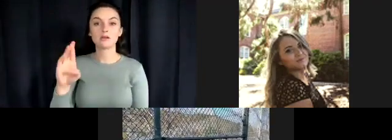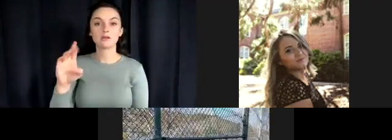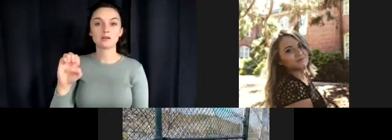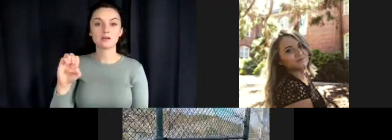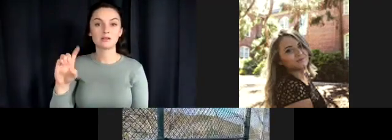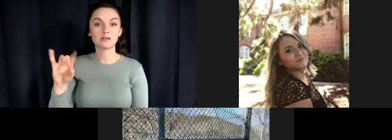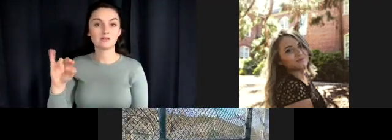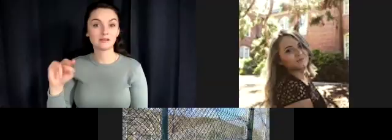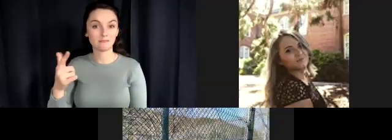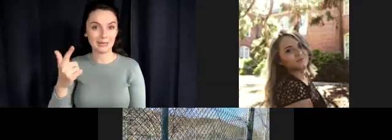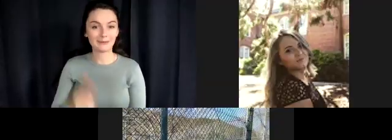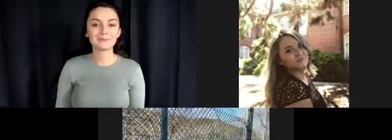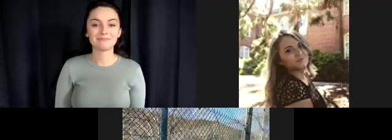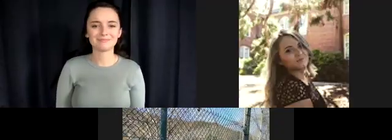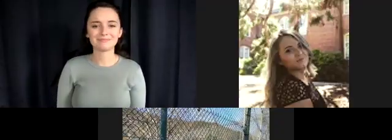Wow.